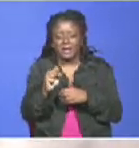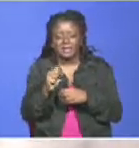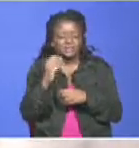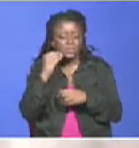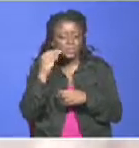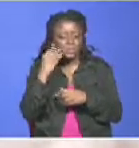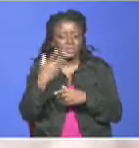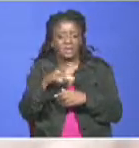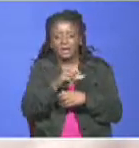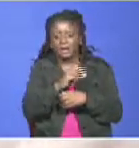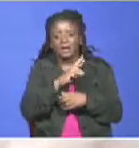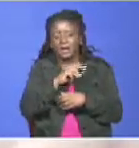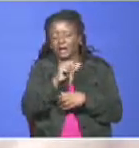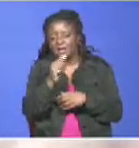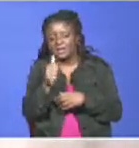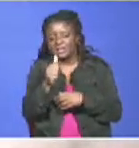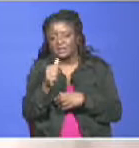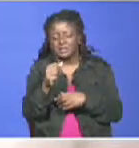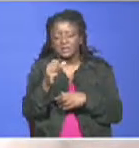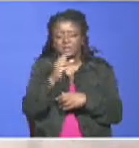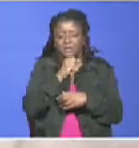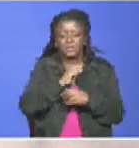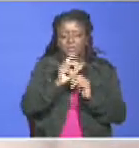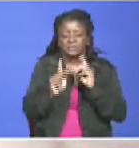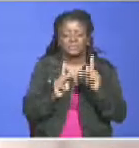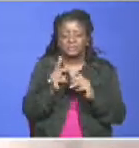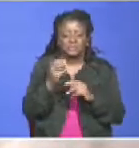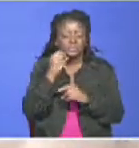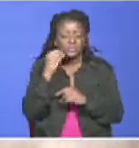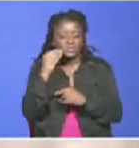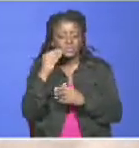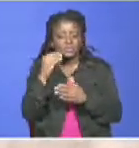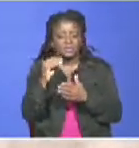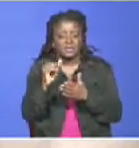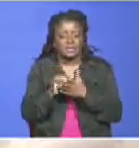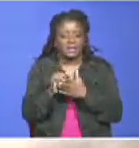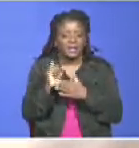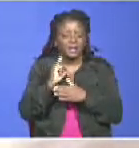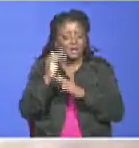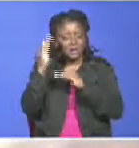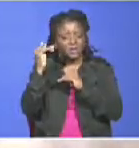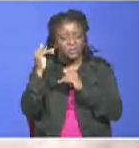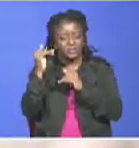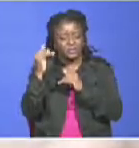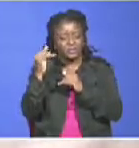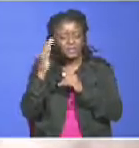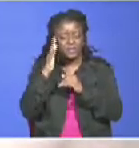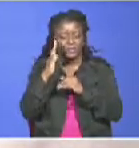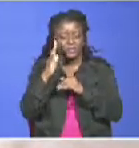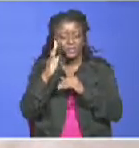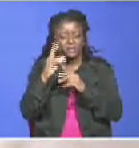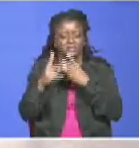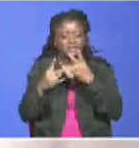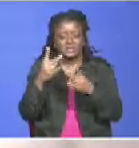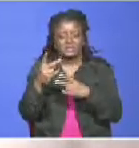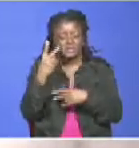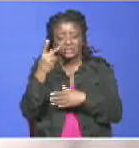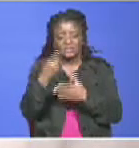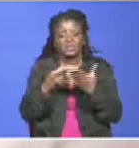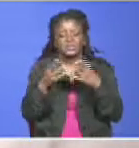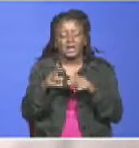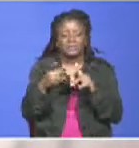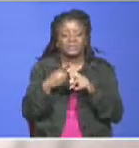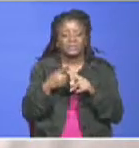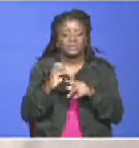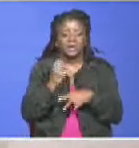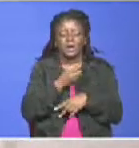other senior citizens' homes that hopefully I would be able to visit and to see what's happening to our elderly, because it